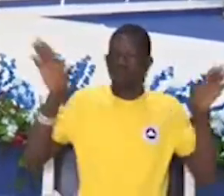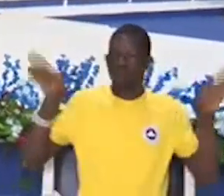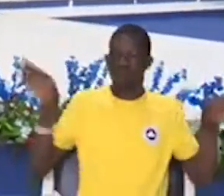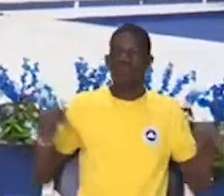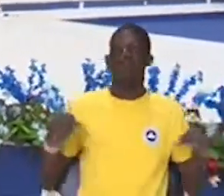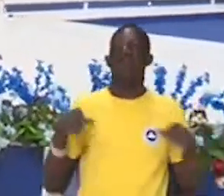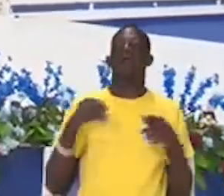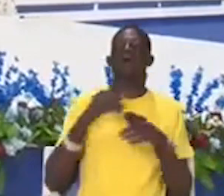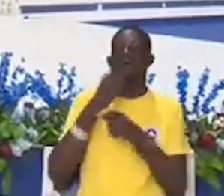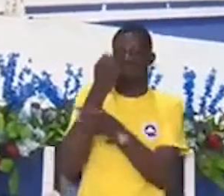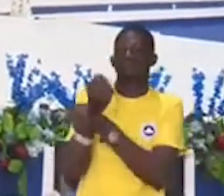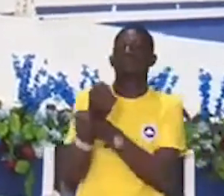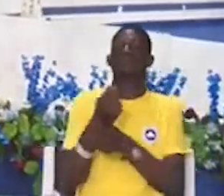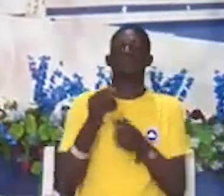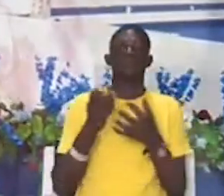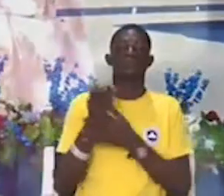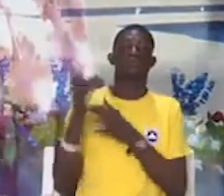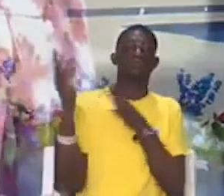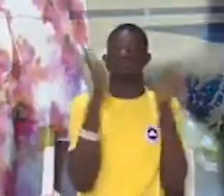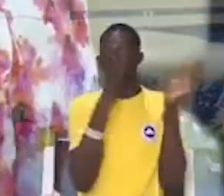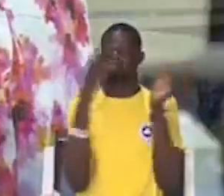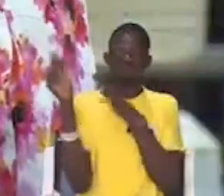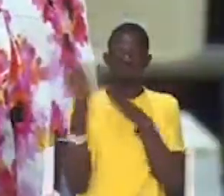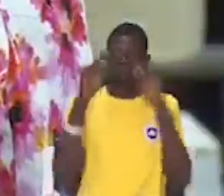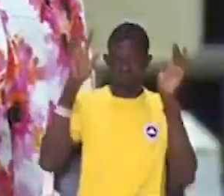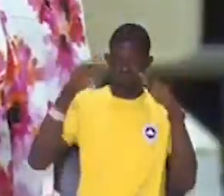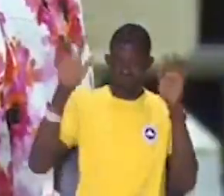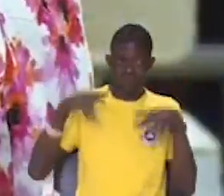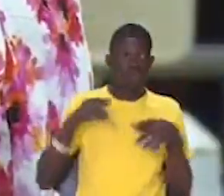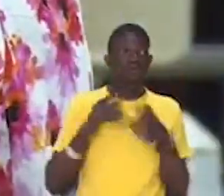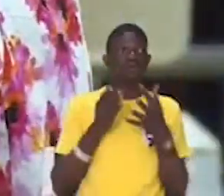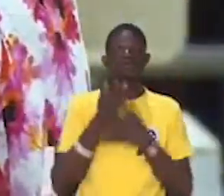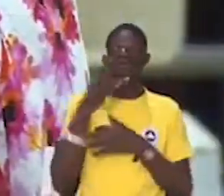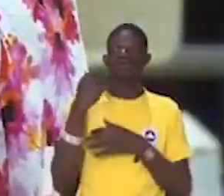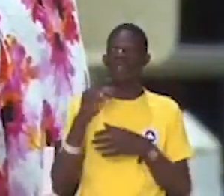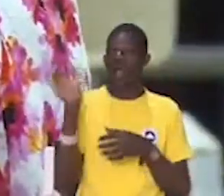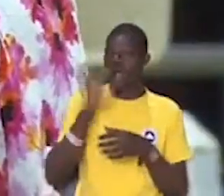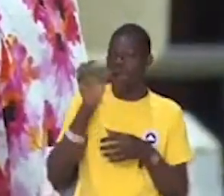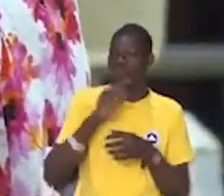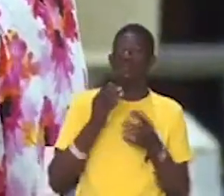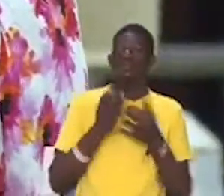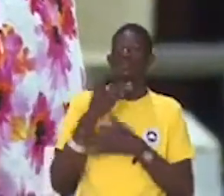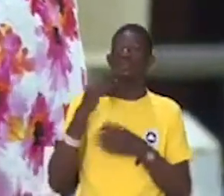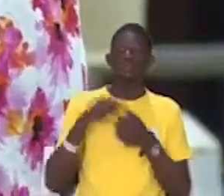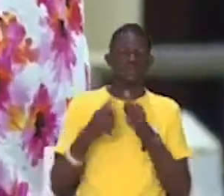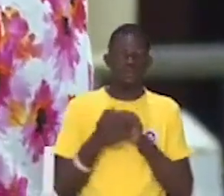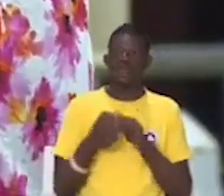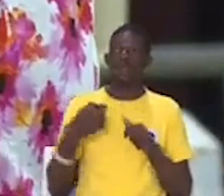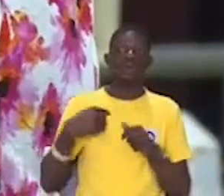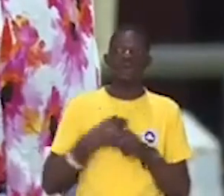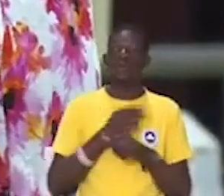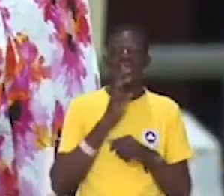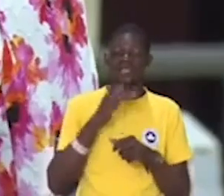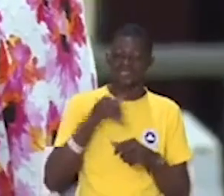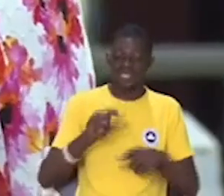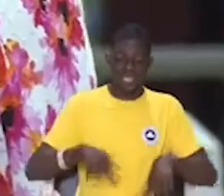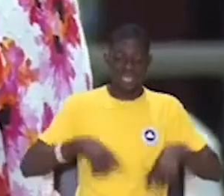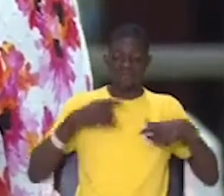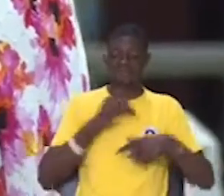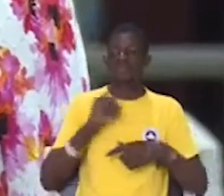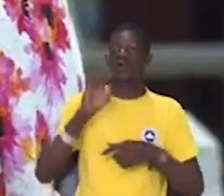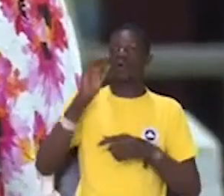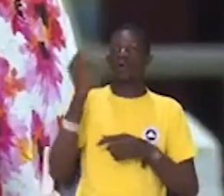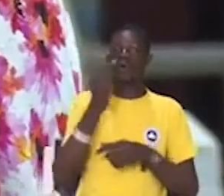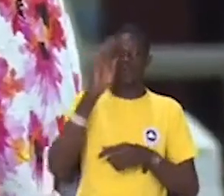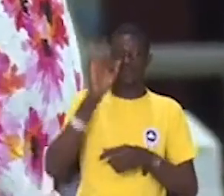fowler. Through the storms, through the rain, through the heat, through the issues, we're still standing only by